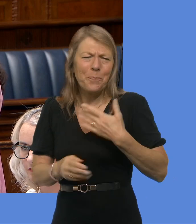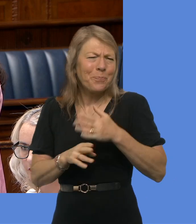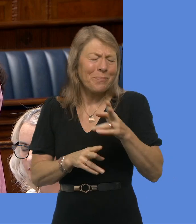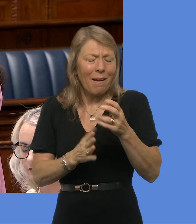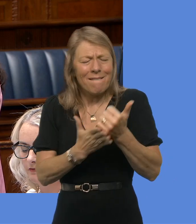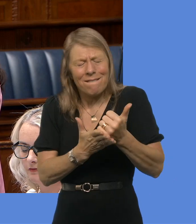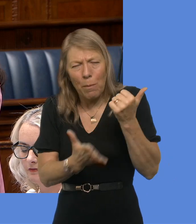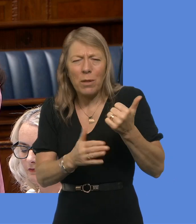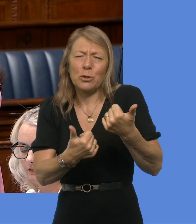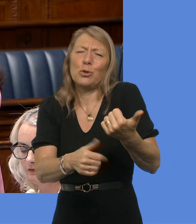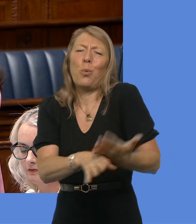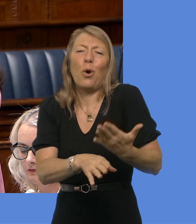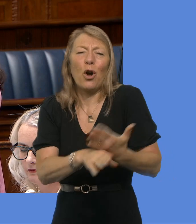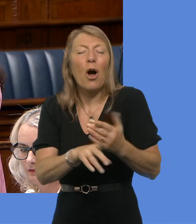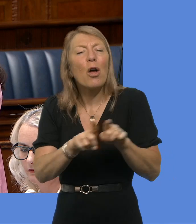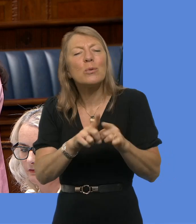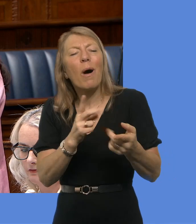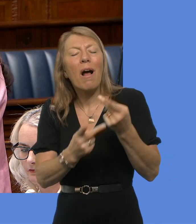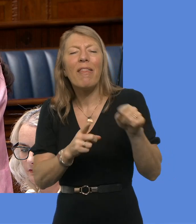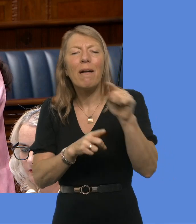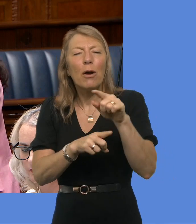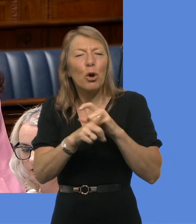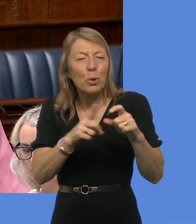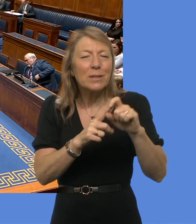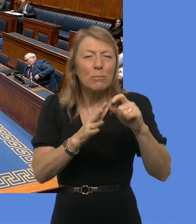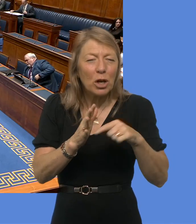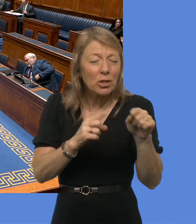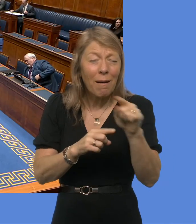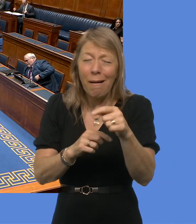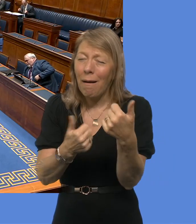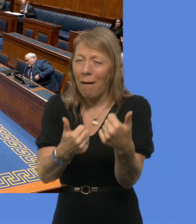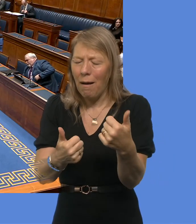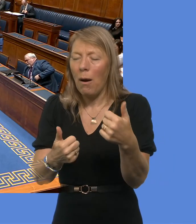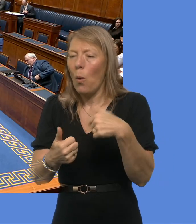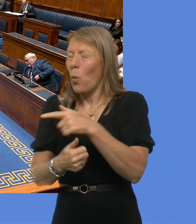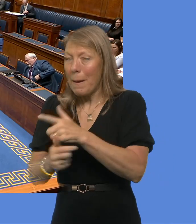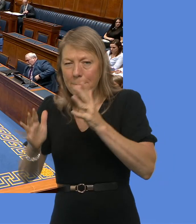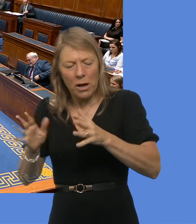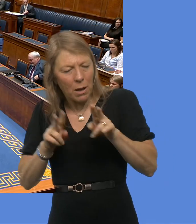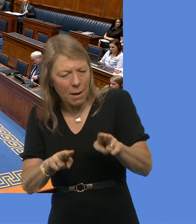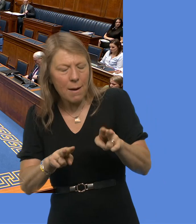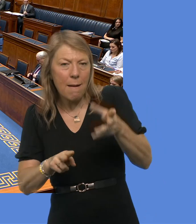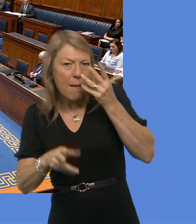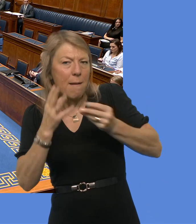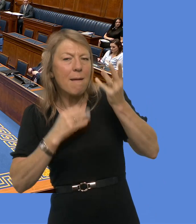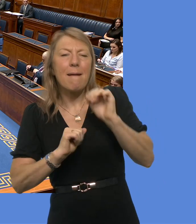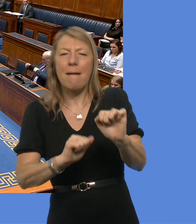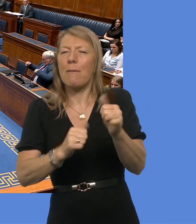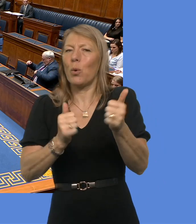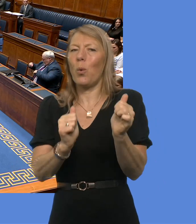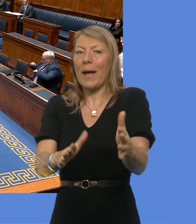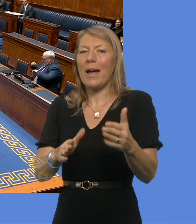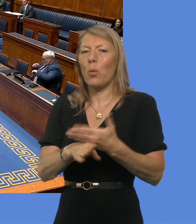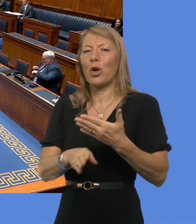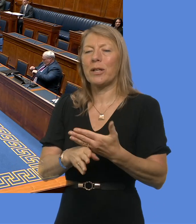projects, we must learn from this and build on it as a way forward. Patrick Lorgate. I can't fully appreciate the Minister's